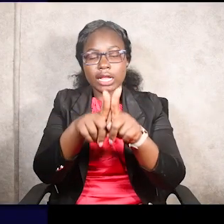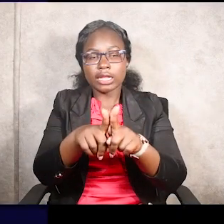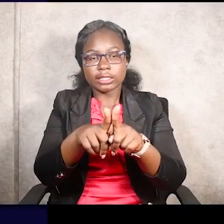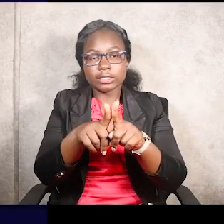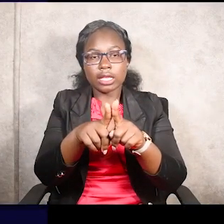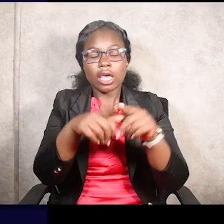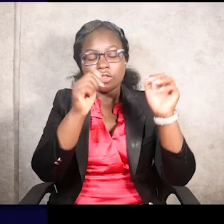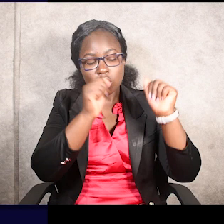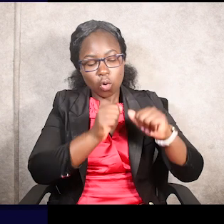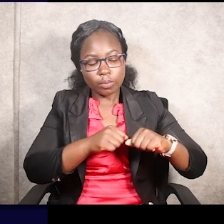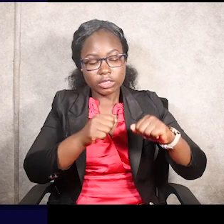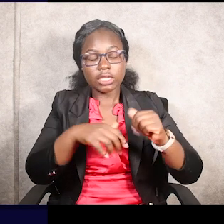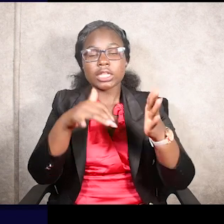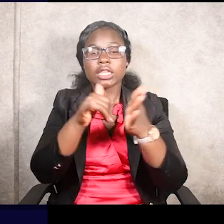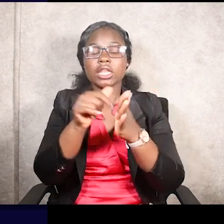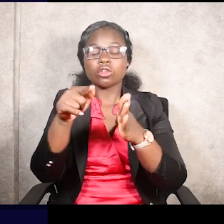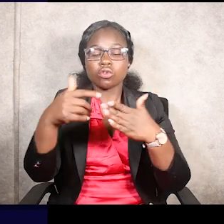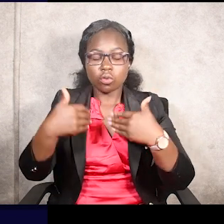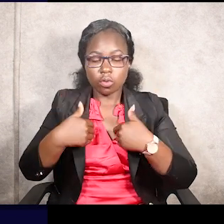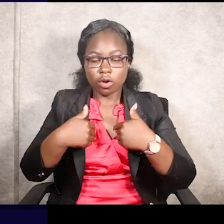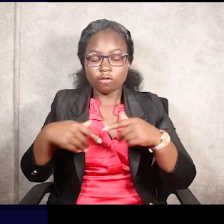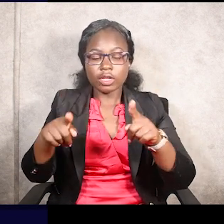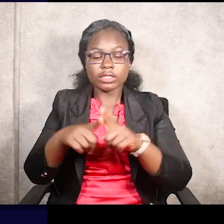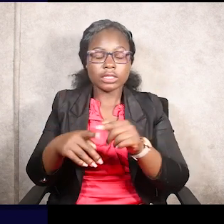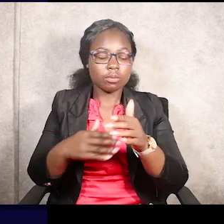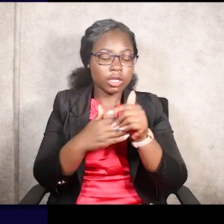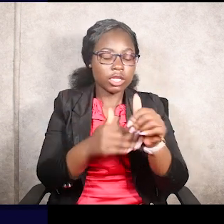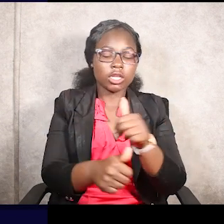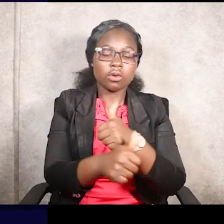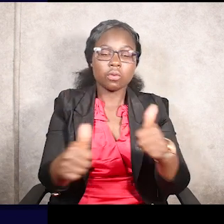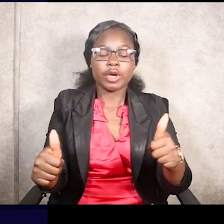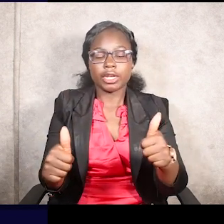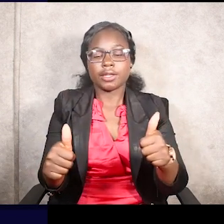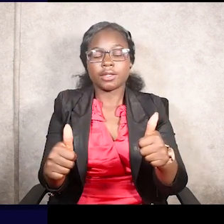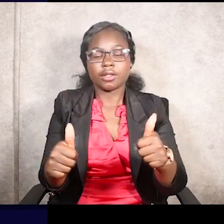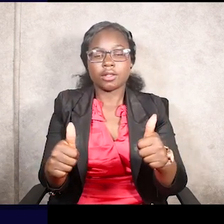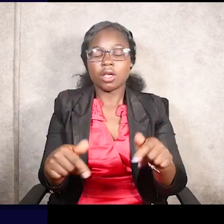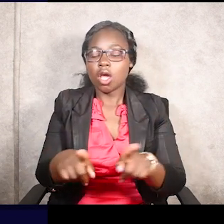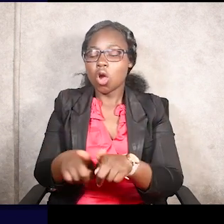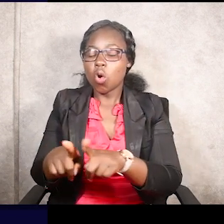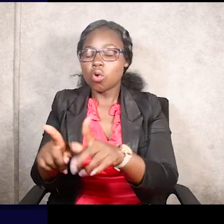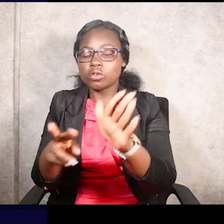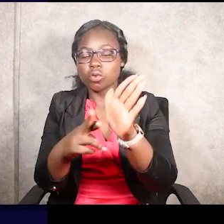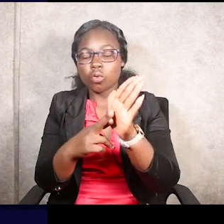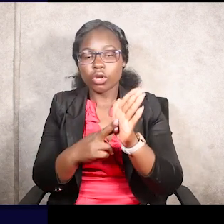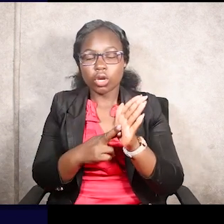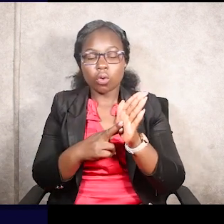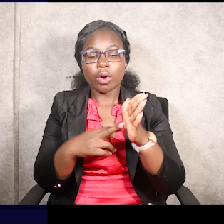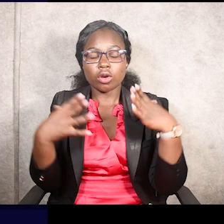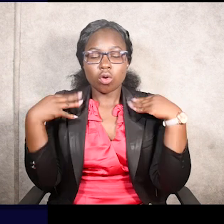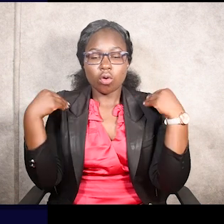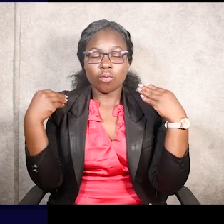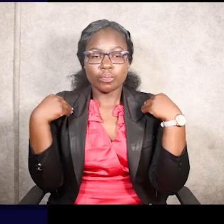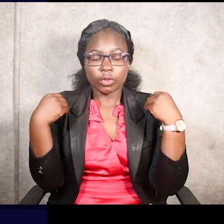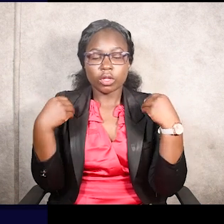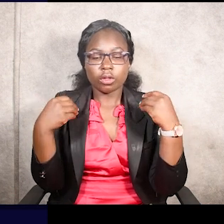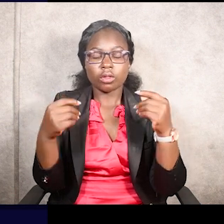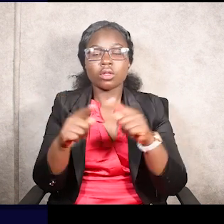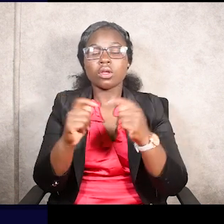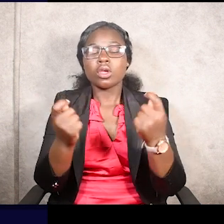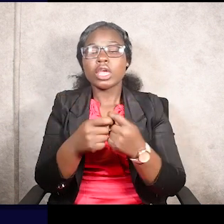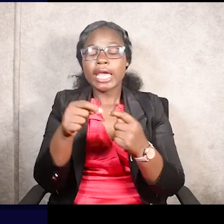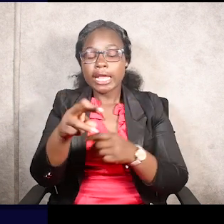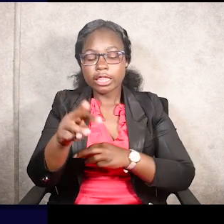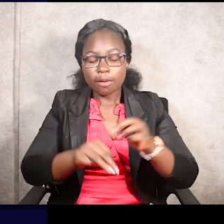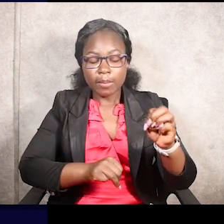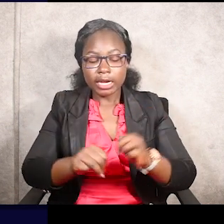competencies that you have as far as leading appropriately is concerned. You're also required to practice certain styles within your